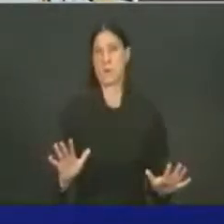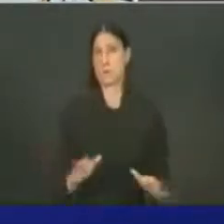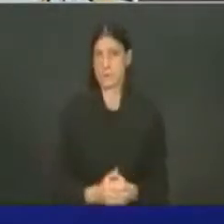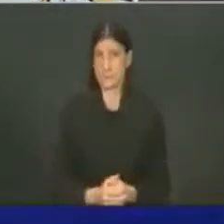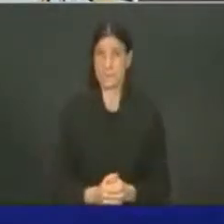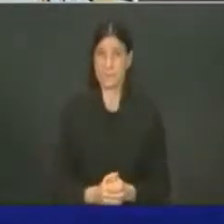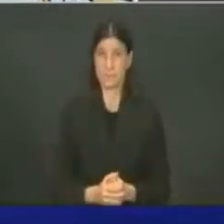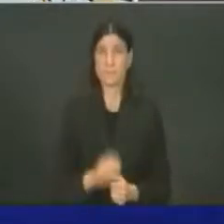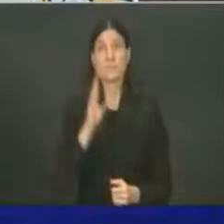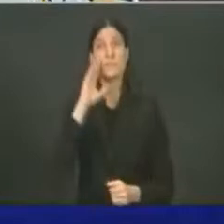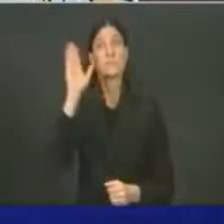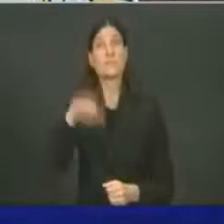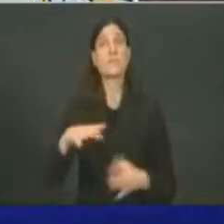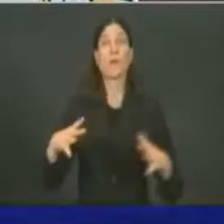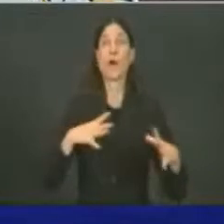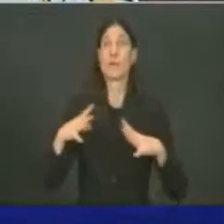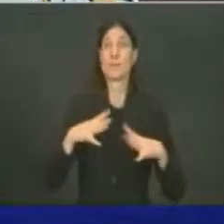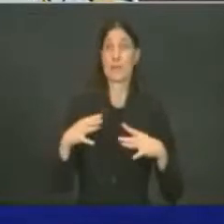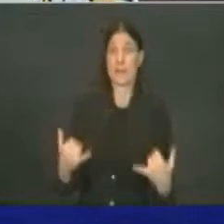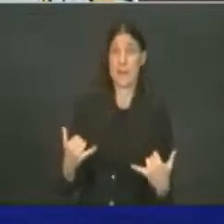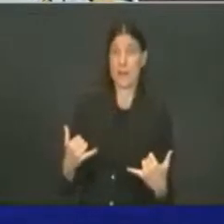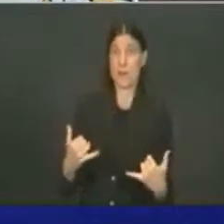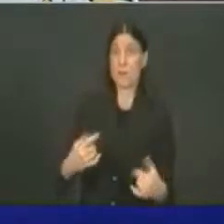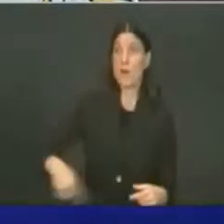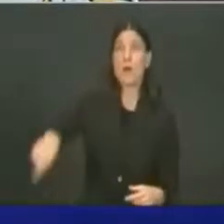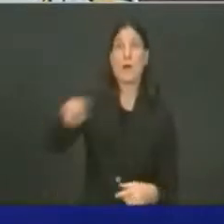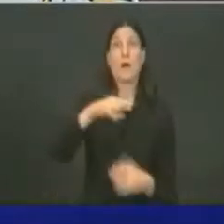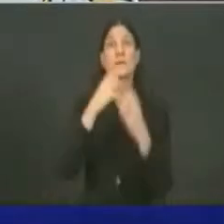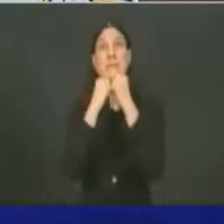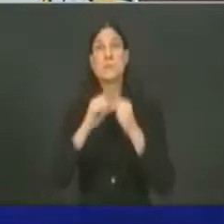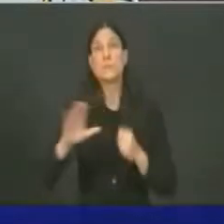your household, stick with your household.